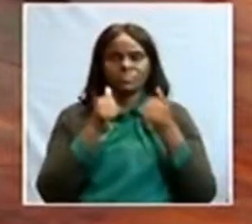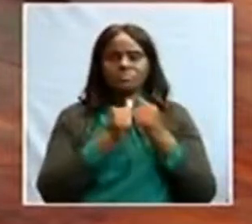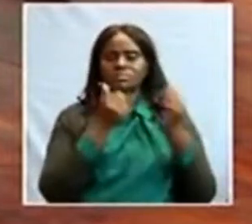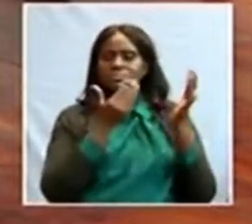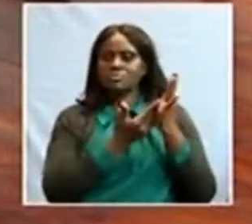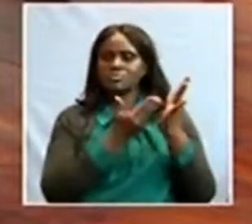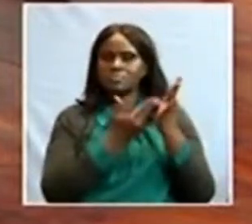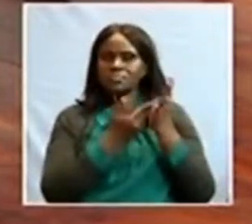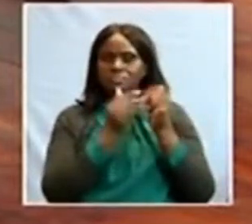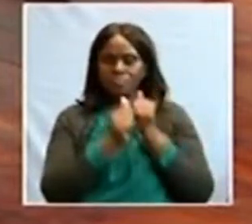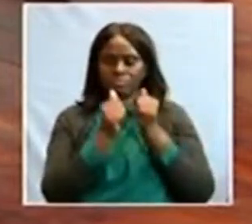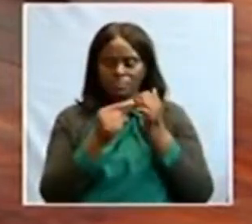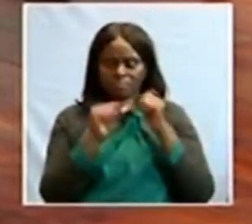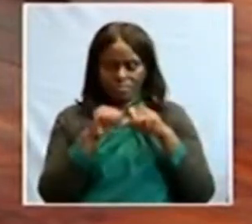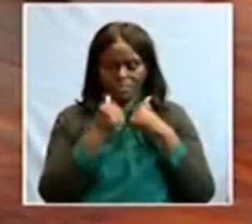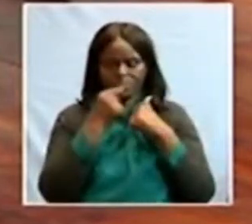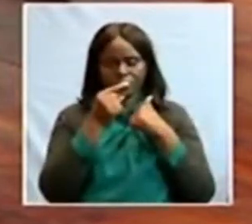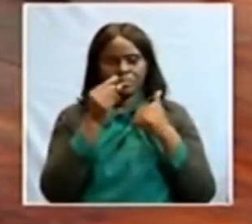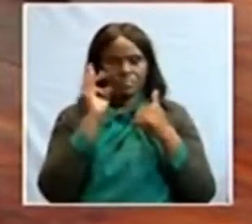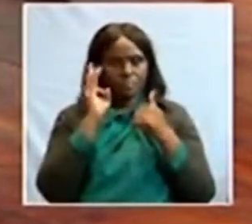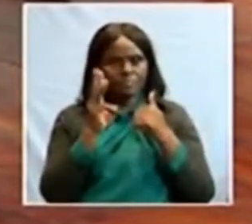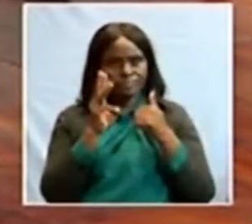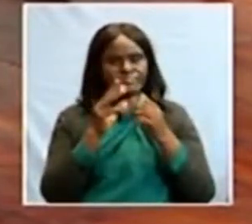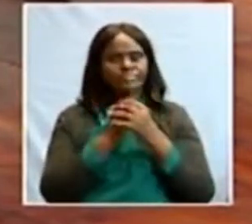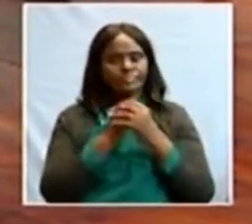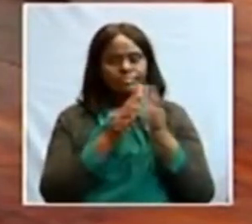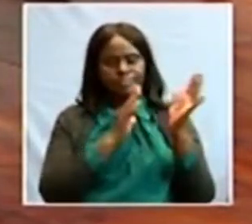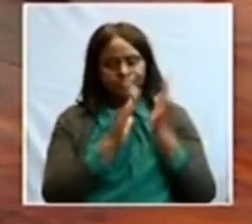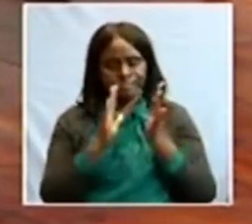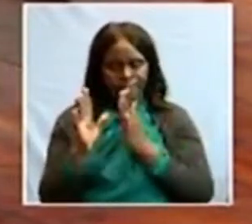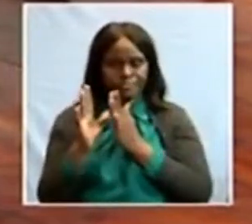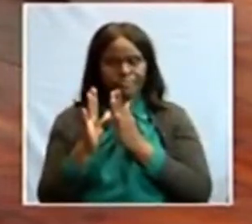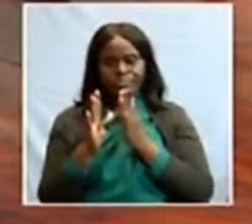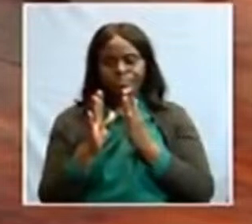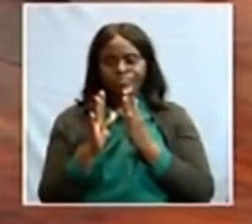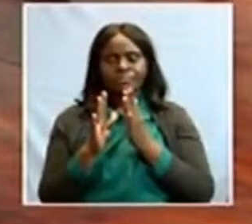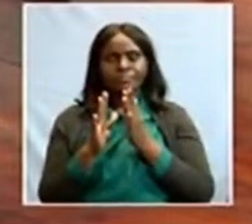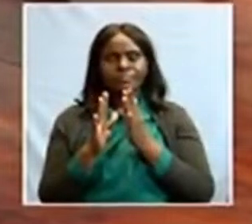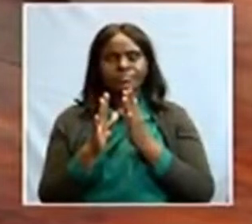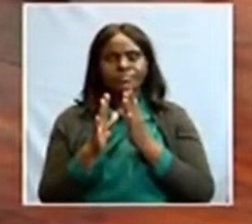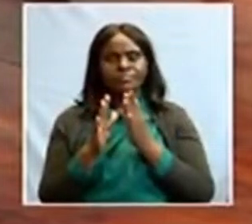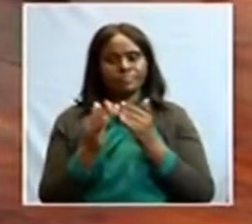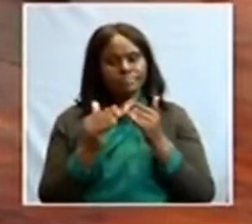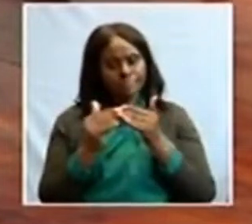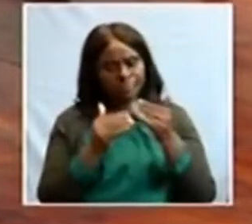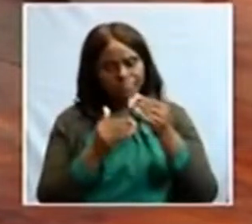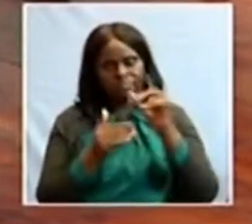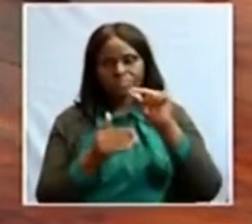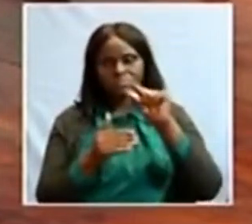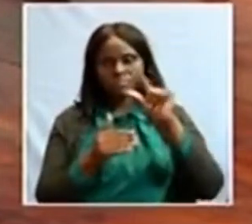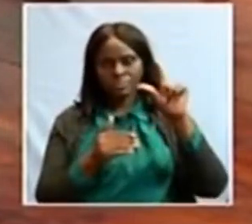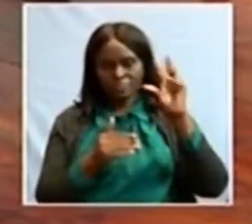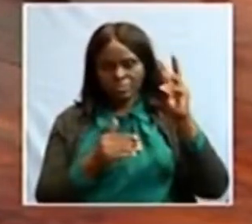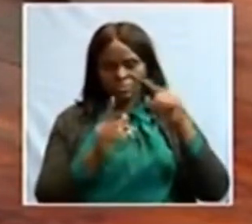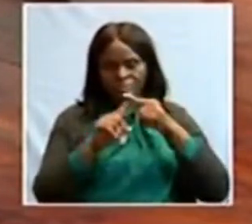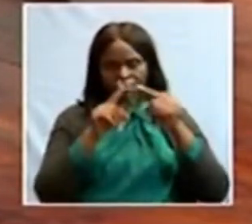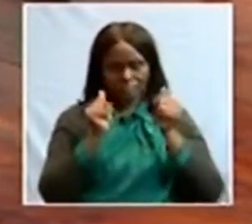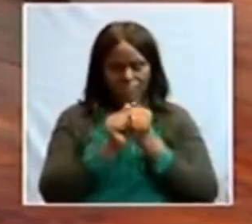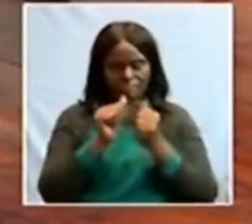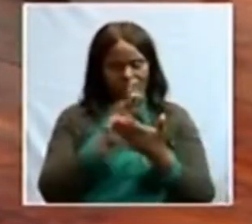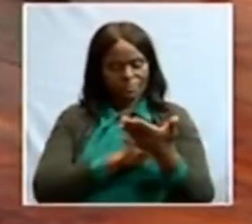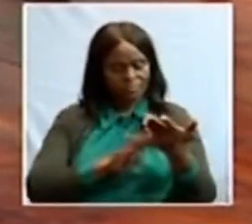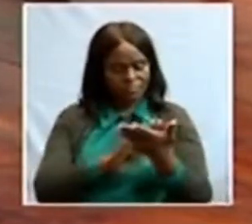this, which we are saying we'll plan them for 2026. But in terms of basic